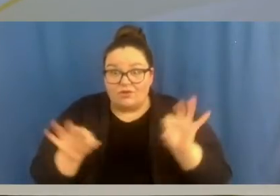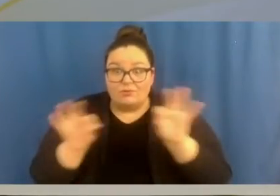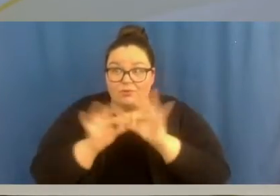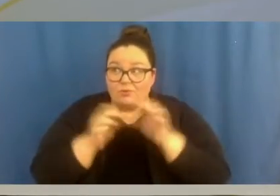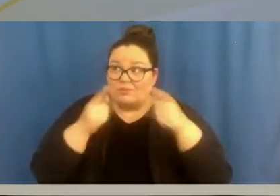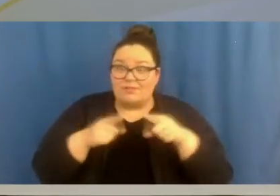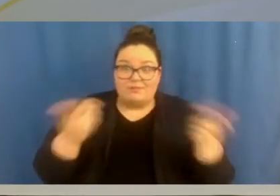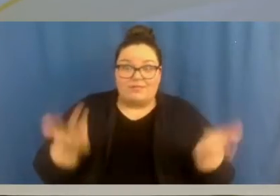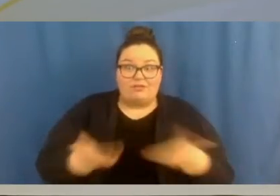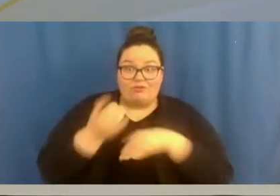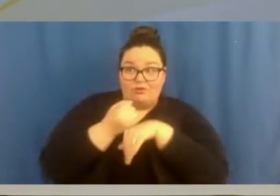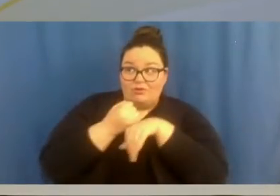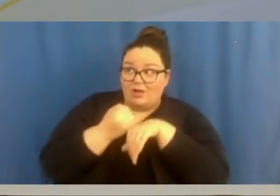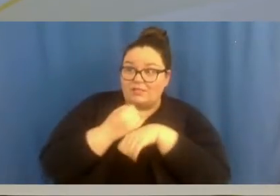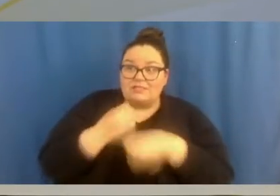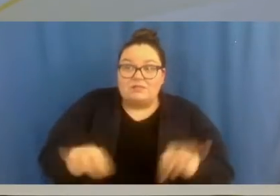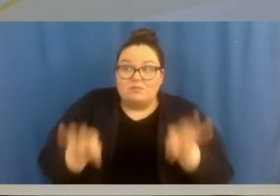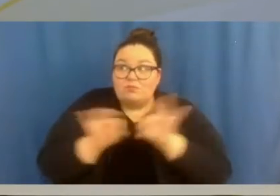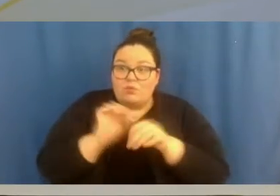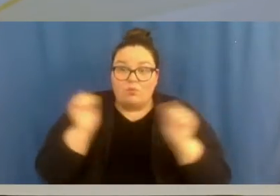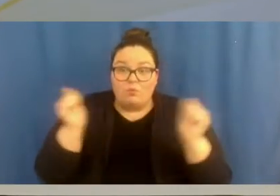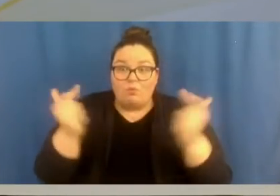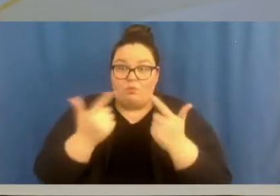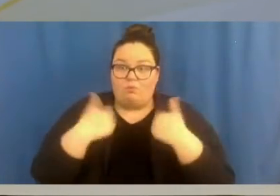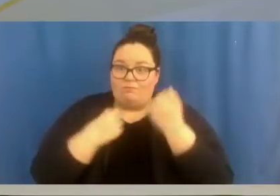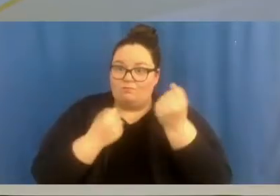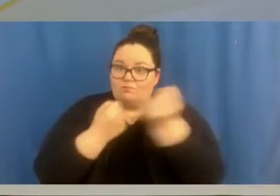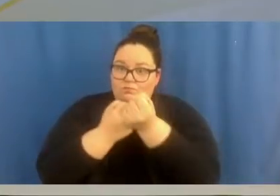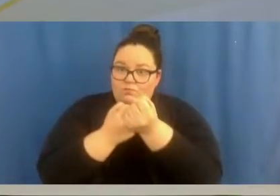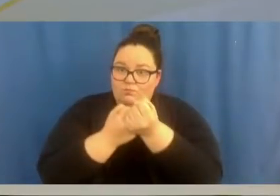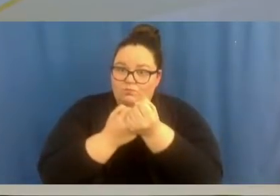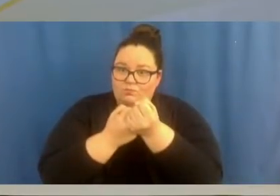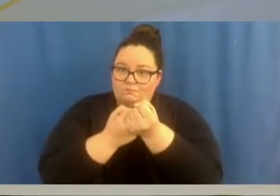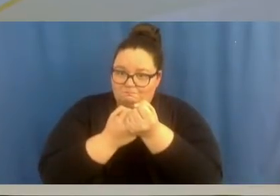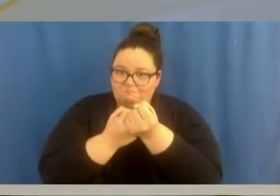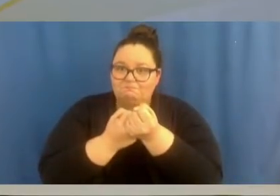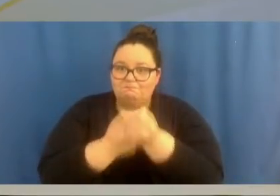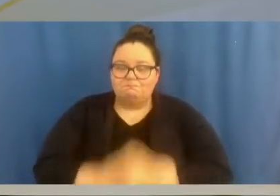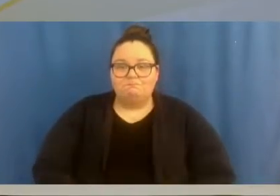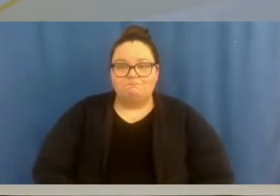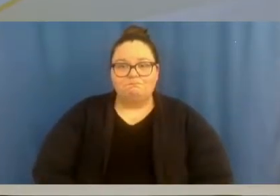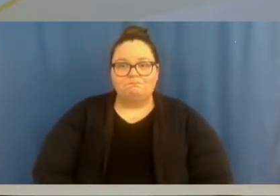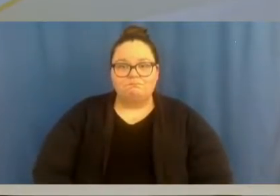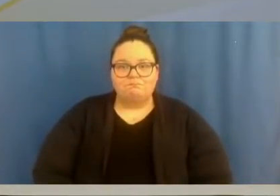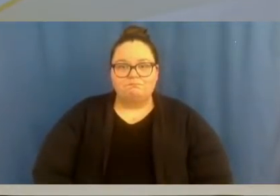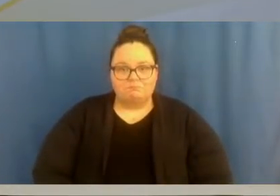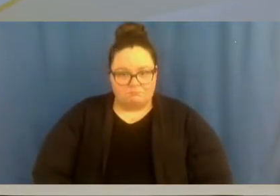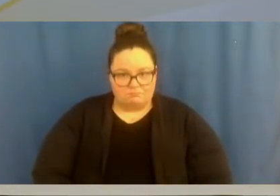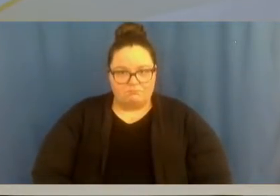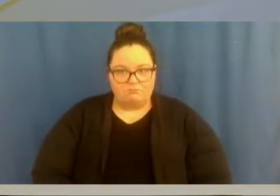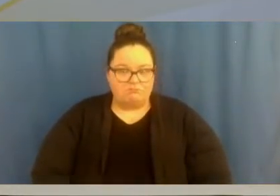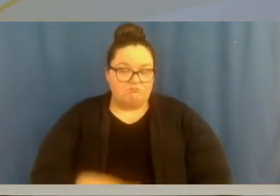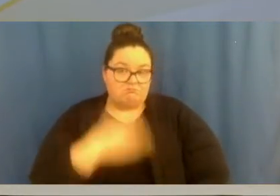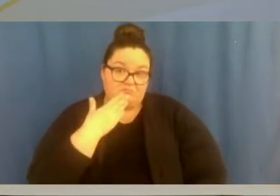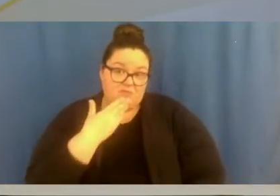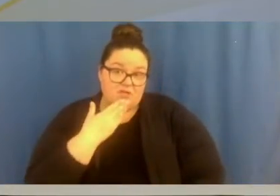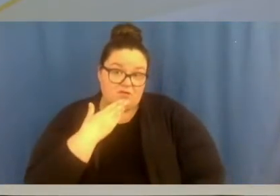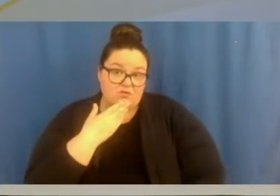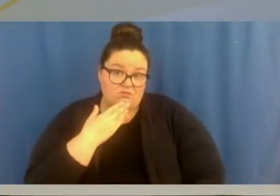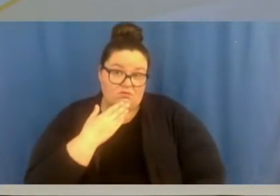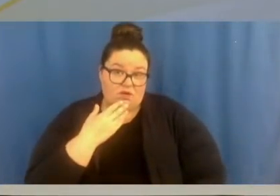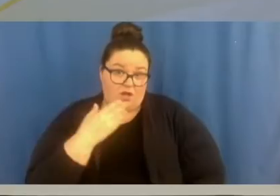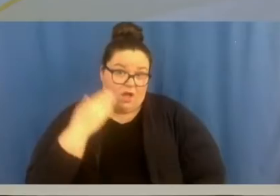We want to make sure that there were supports there for islanders when they need them. And if you give us some sense, I understand more details are